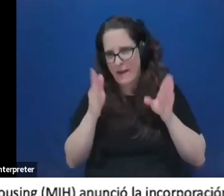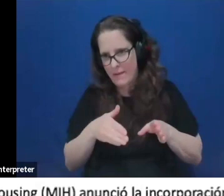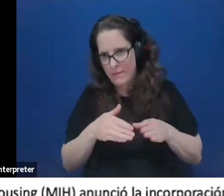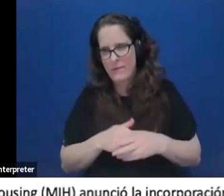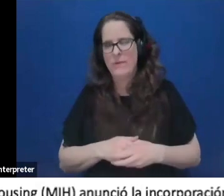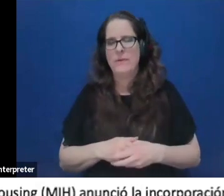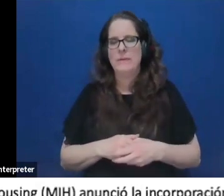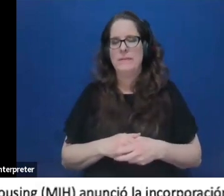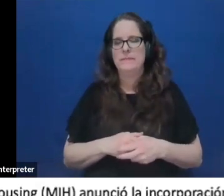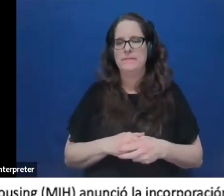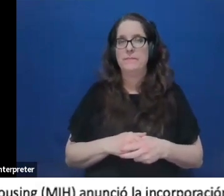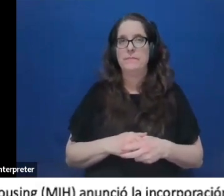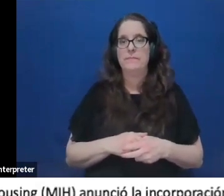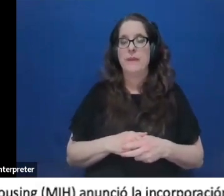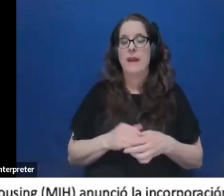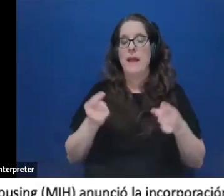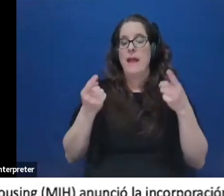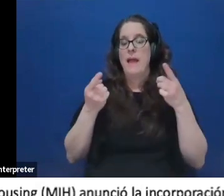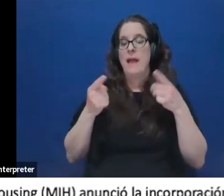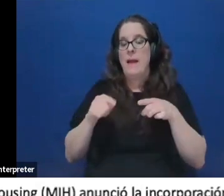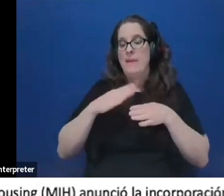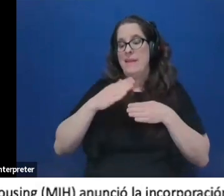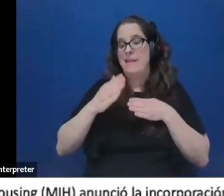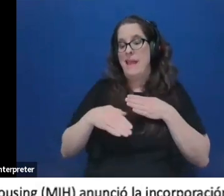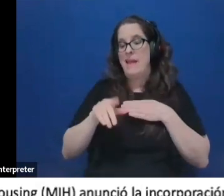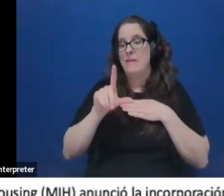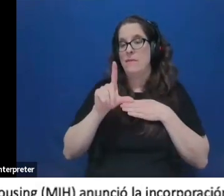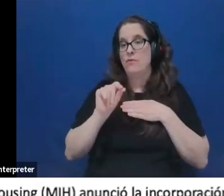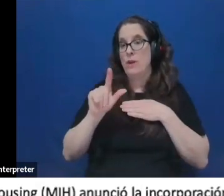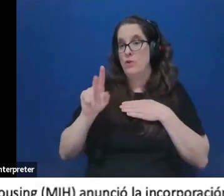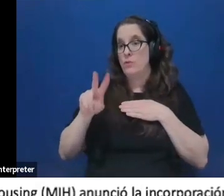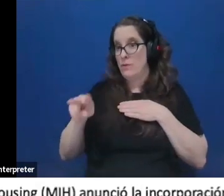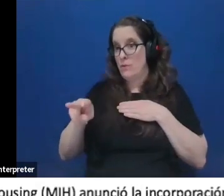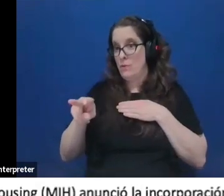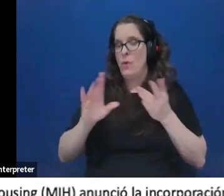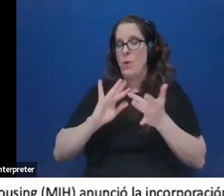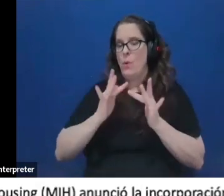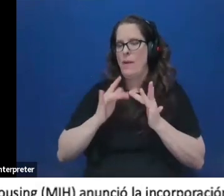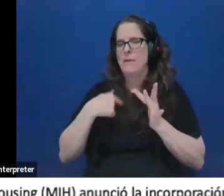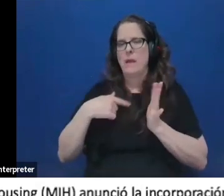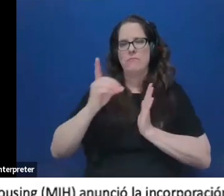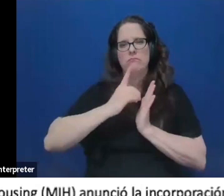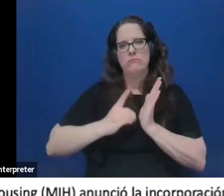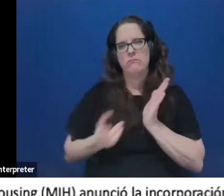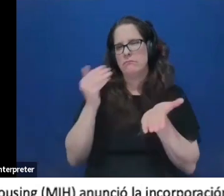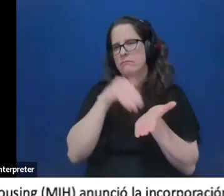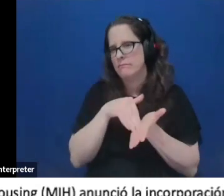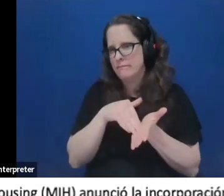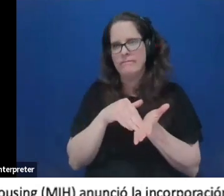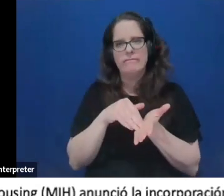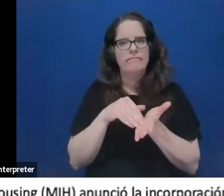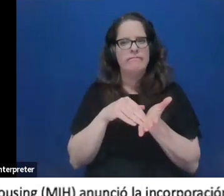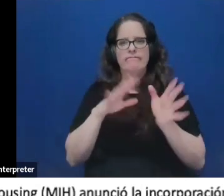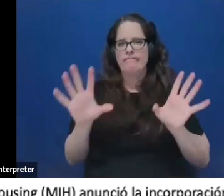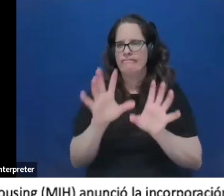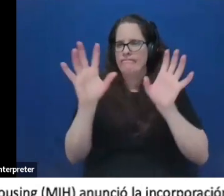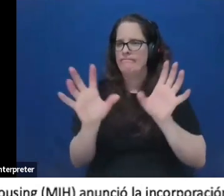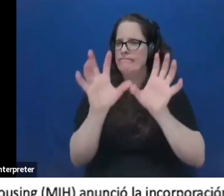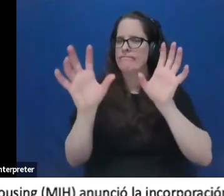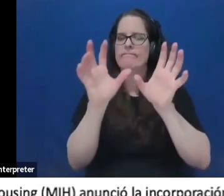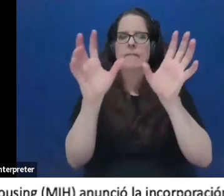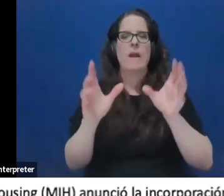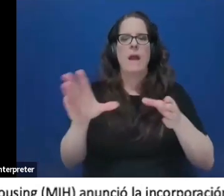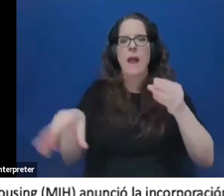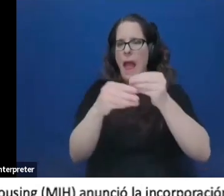in the end of 2022, we redesigned our website, we ramped it up, we put a lot more